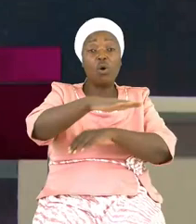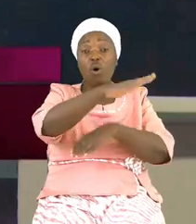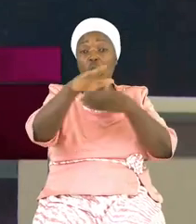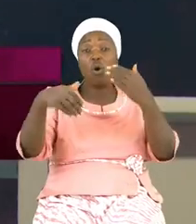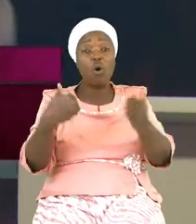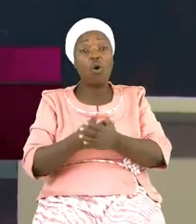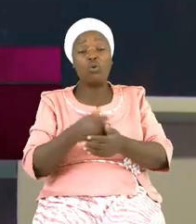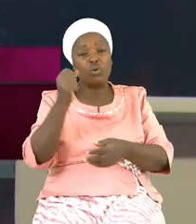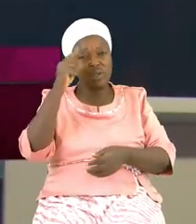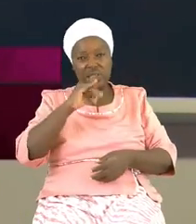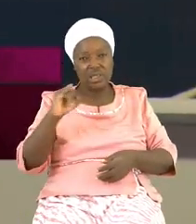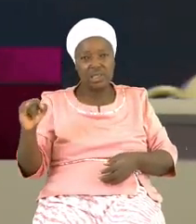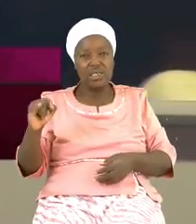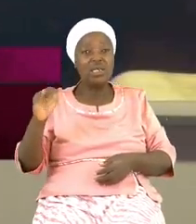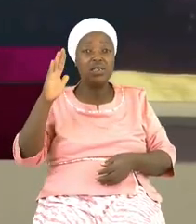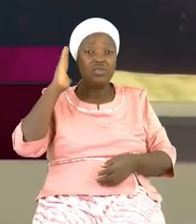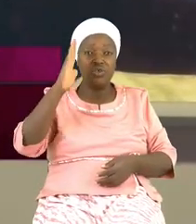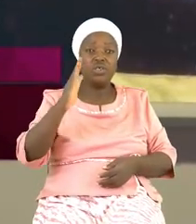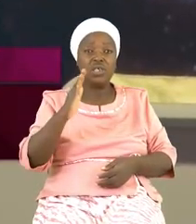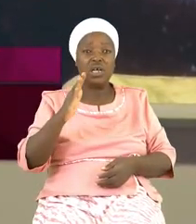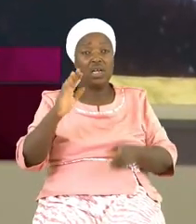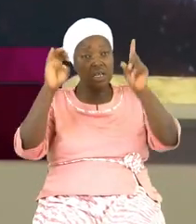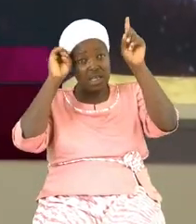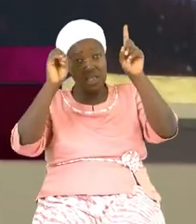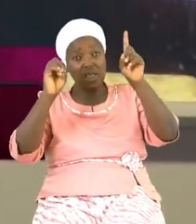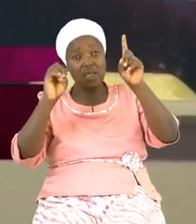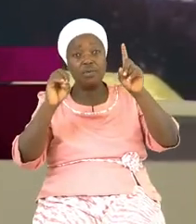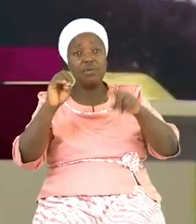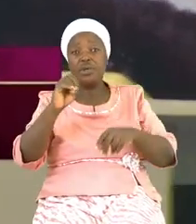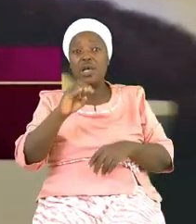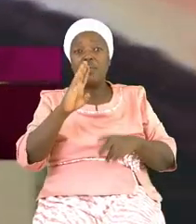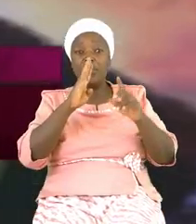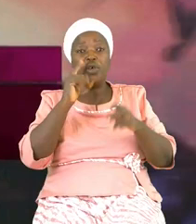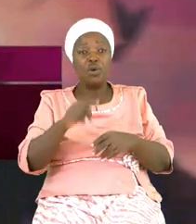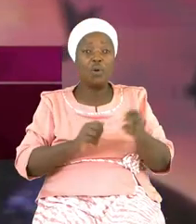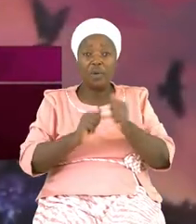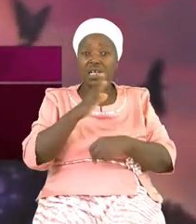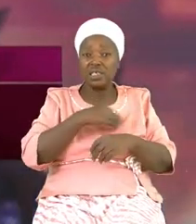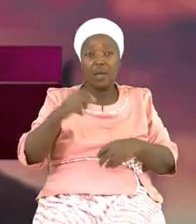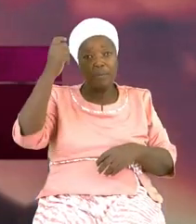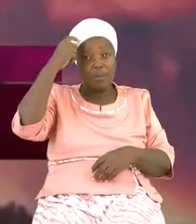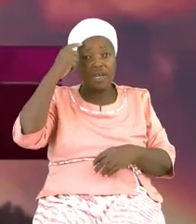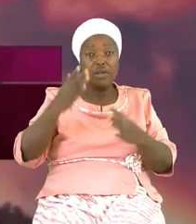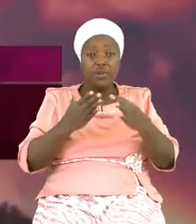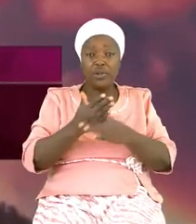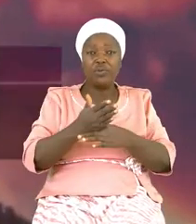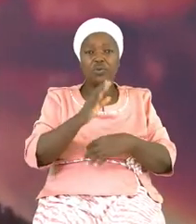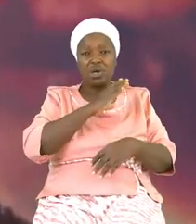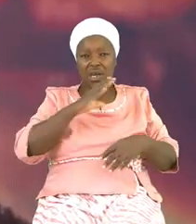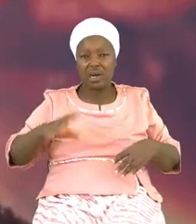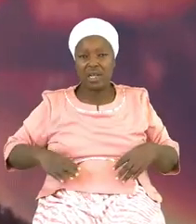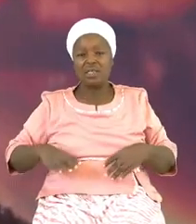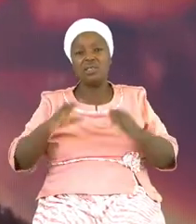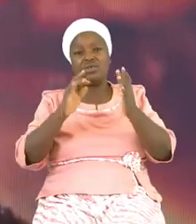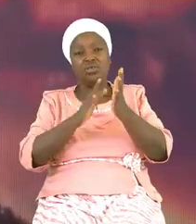understanding, shall keep your hearts and minds through Christ Jesus. Give me a